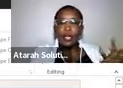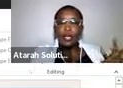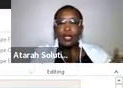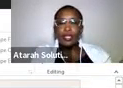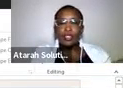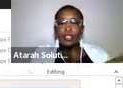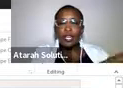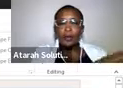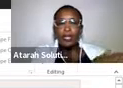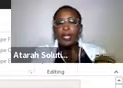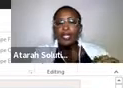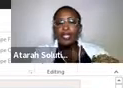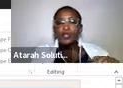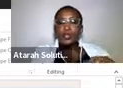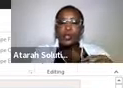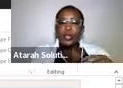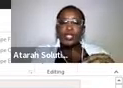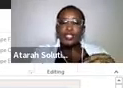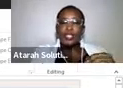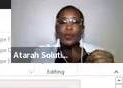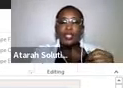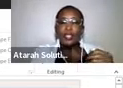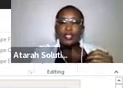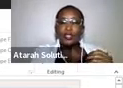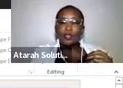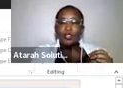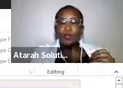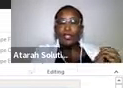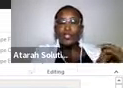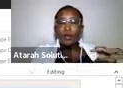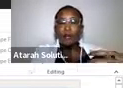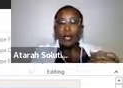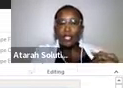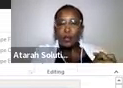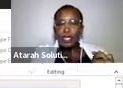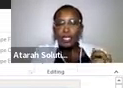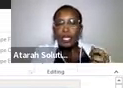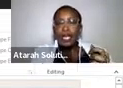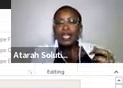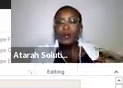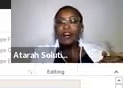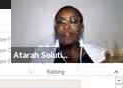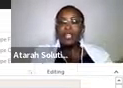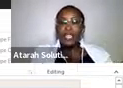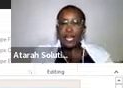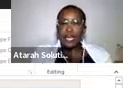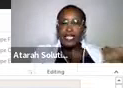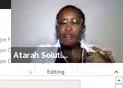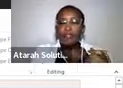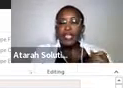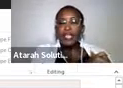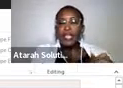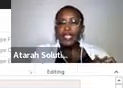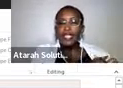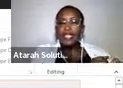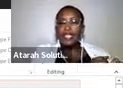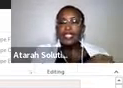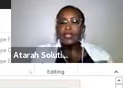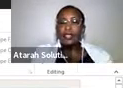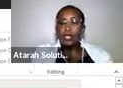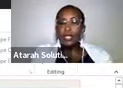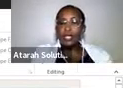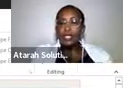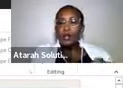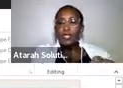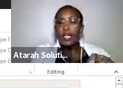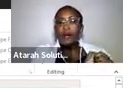your CHRP, then you need to register with Institute of Pension Management. And then we have Fina Gardens. Fina Gardens is